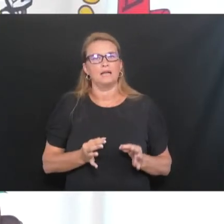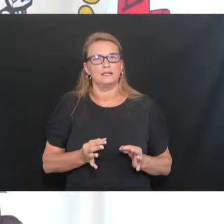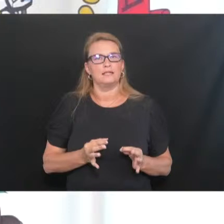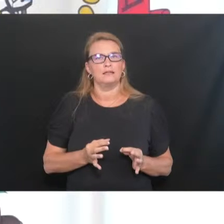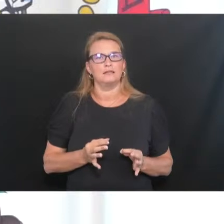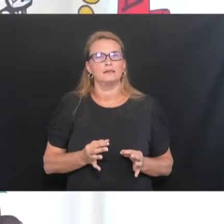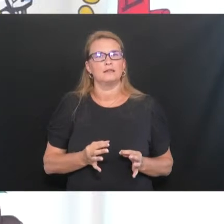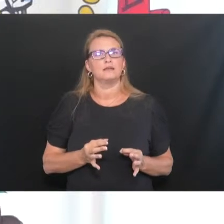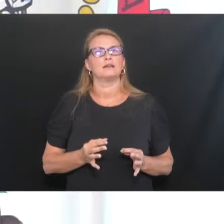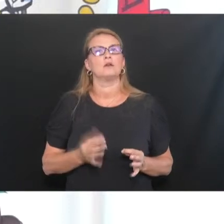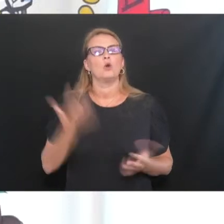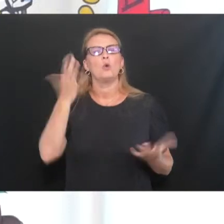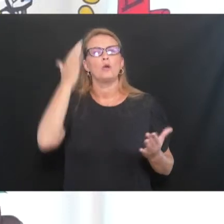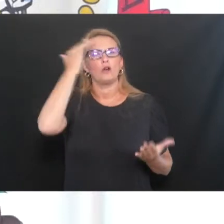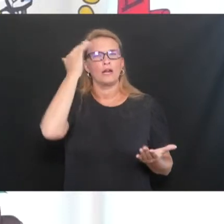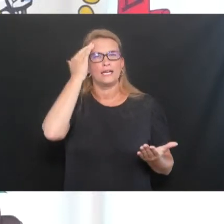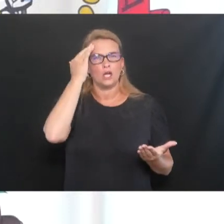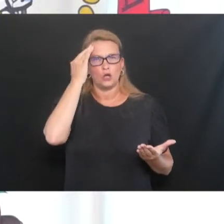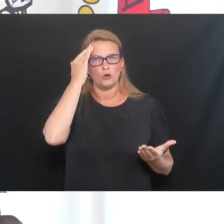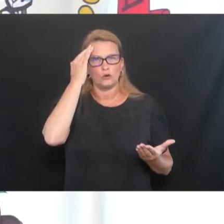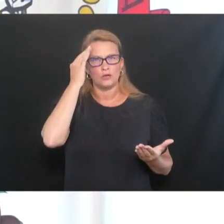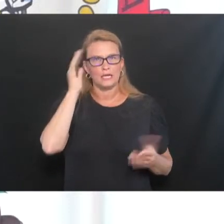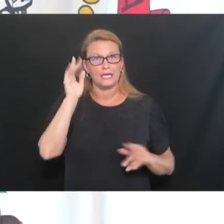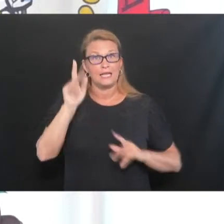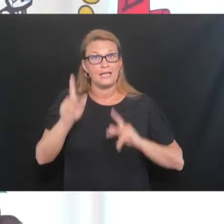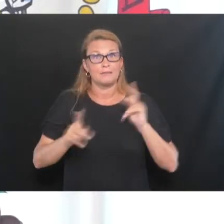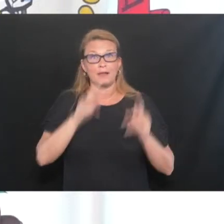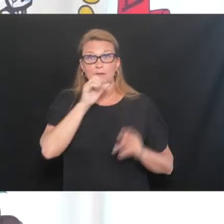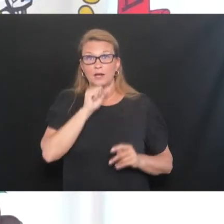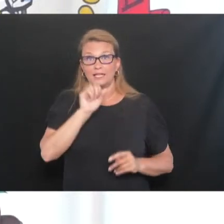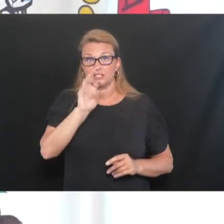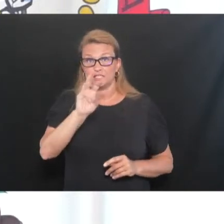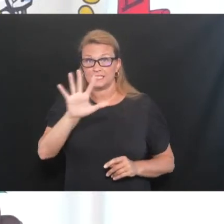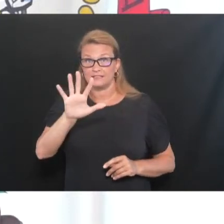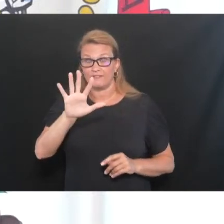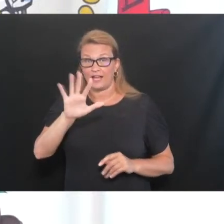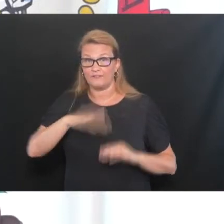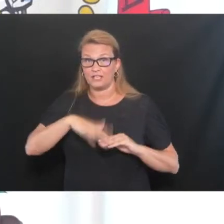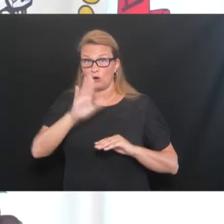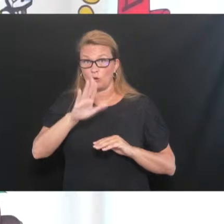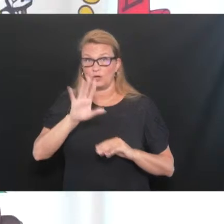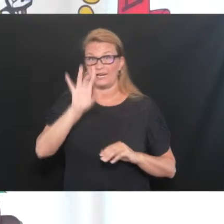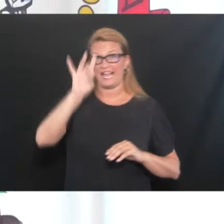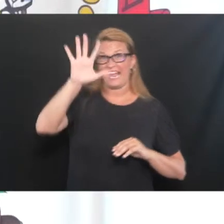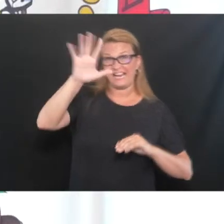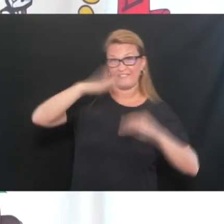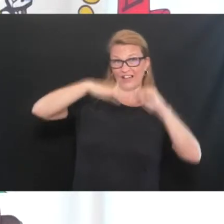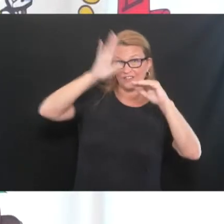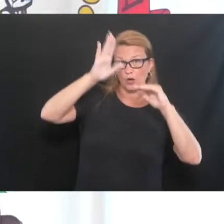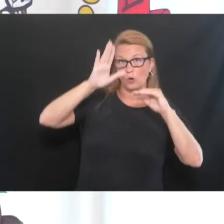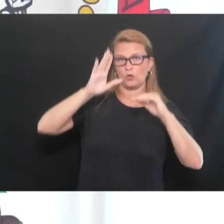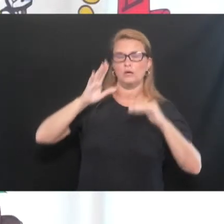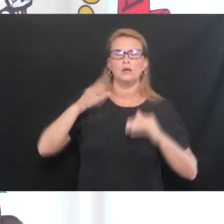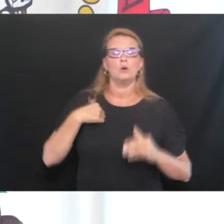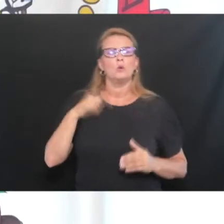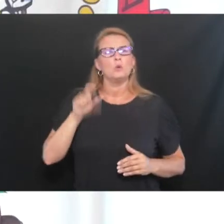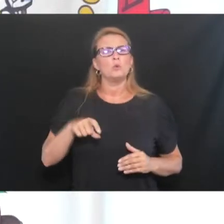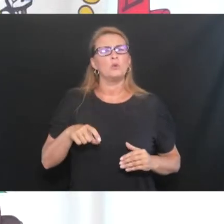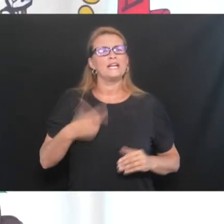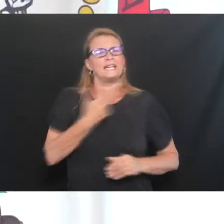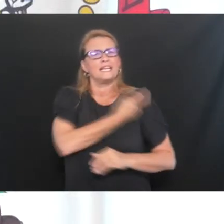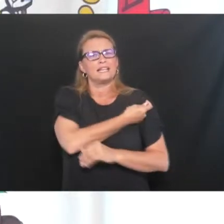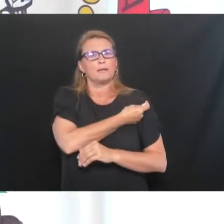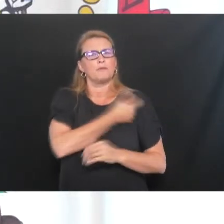who needs to get the shots. The people that are 65 and older, the people that are 85 and older, 80 and older, we need to get them